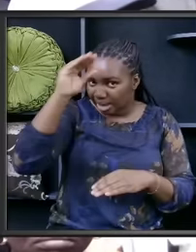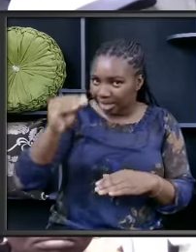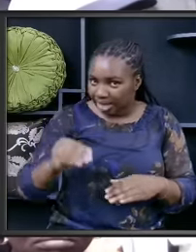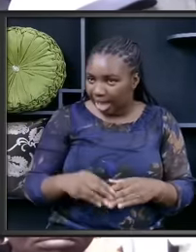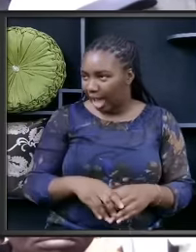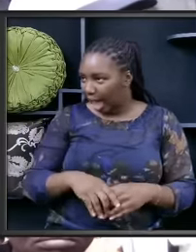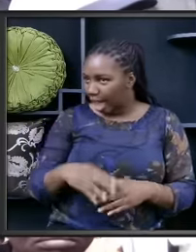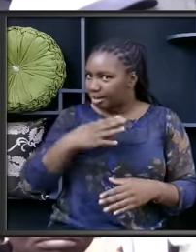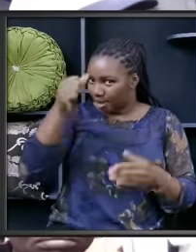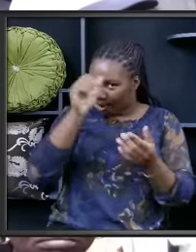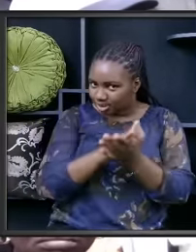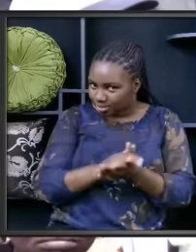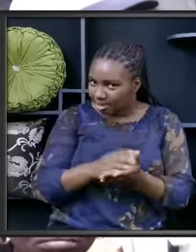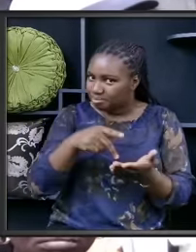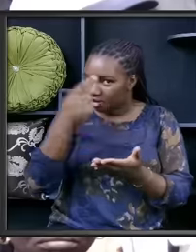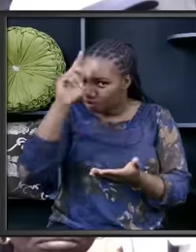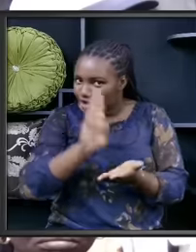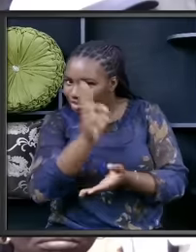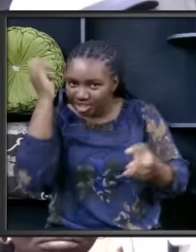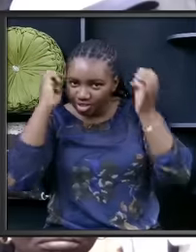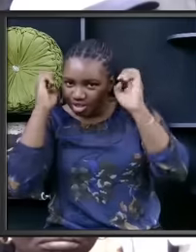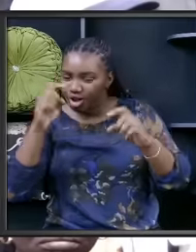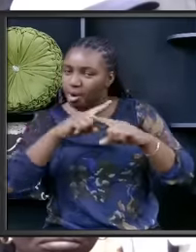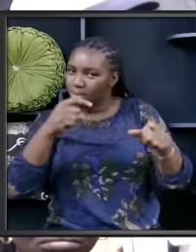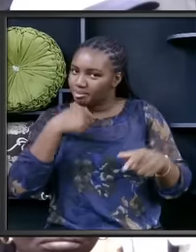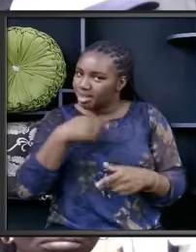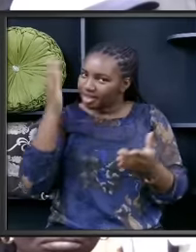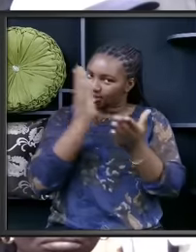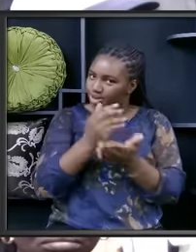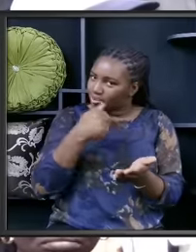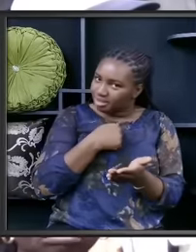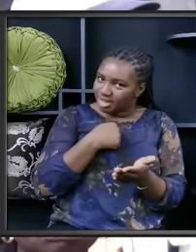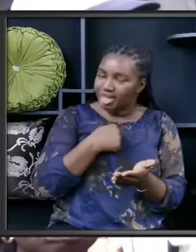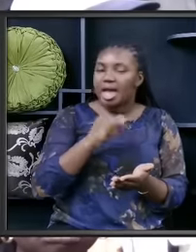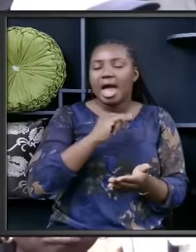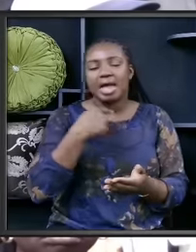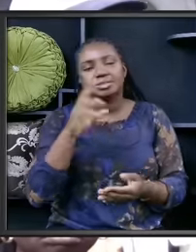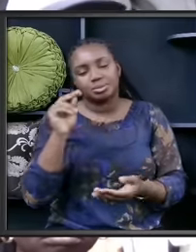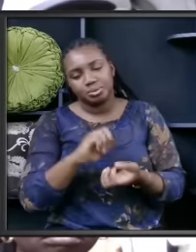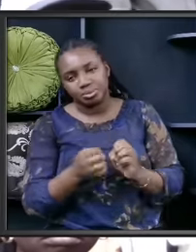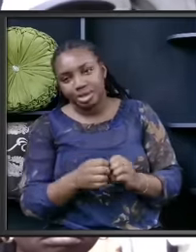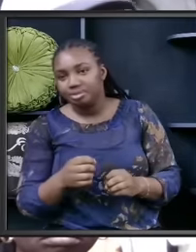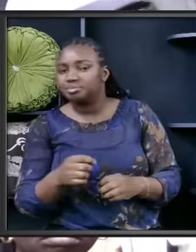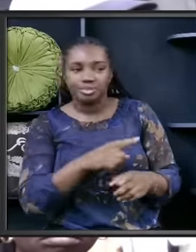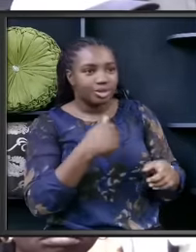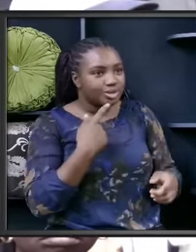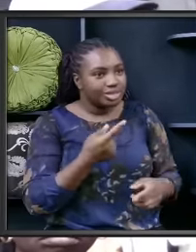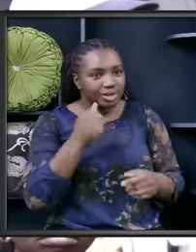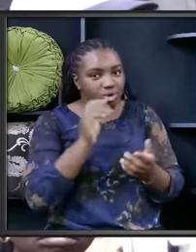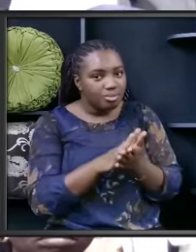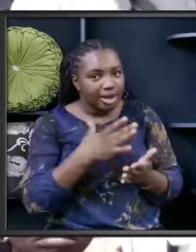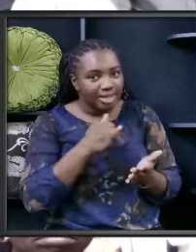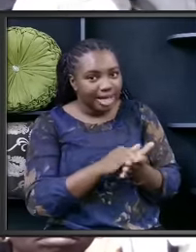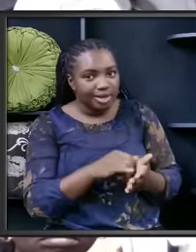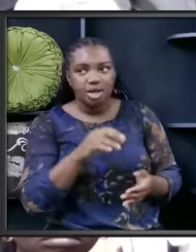for university education. But me, he can't stop me along the way. I said, no problem. You tell the woman like that? From my